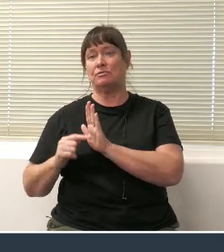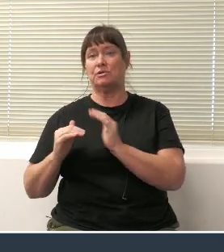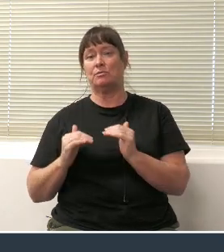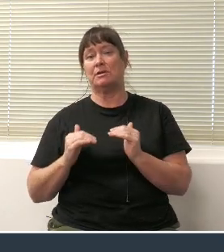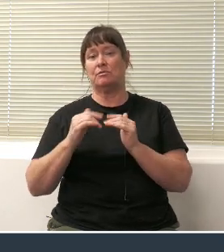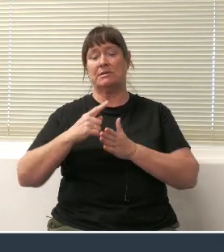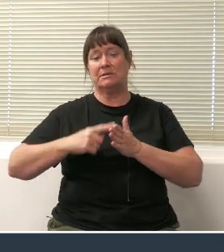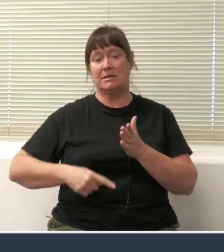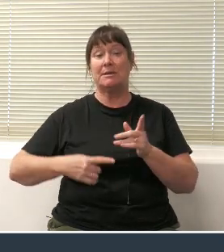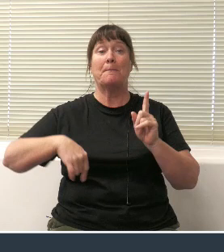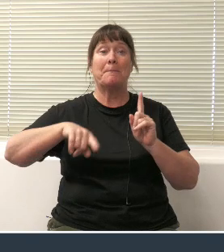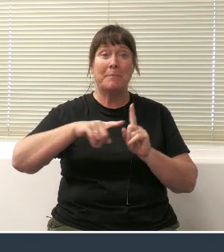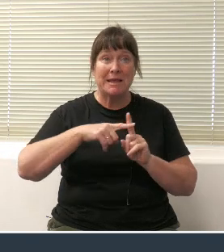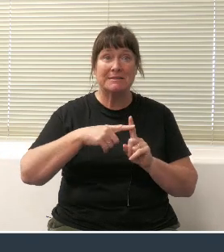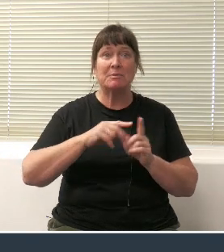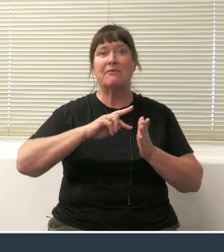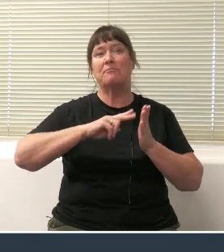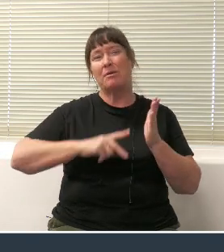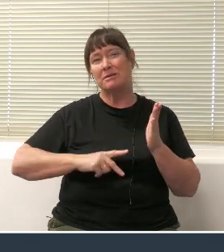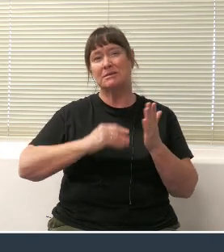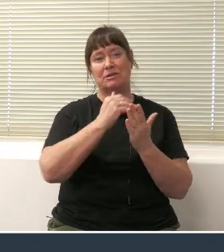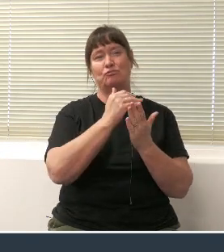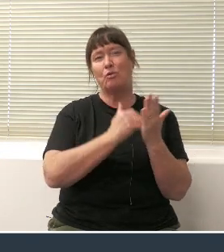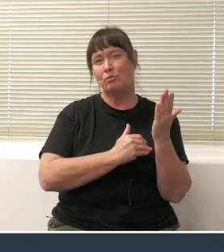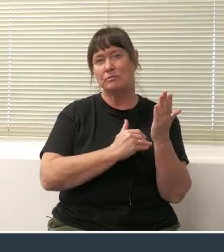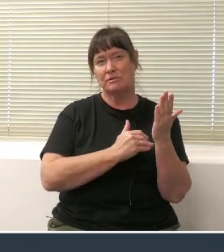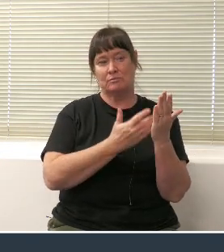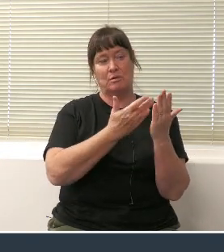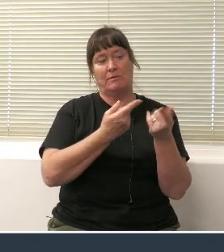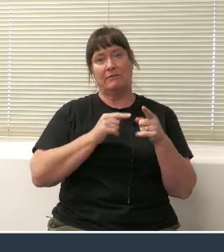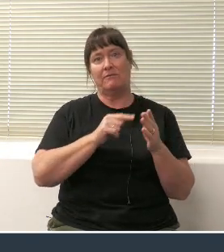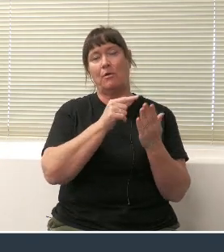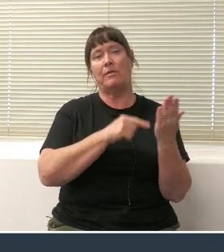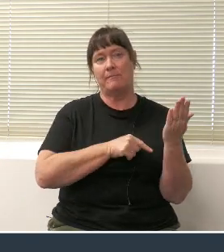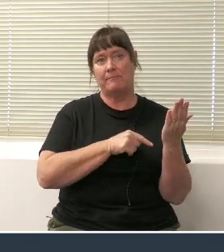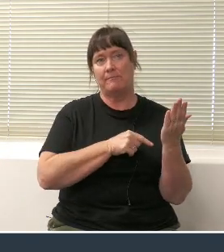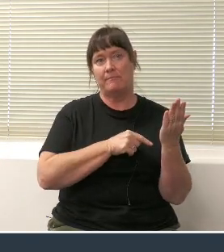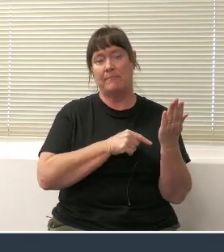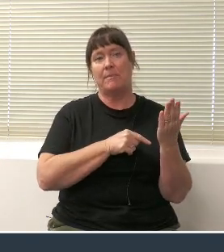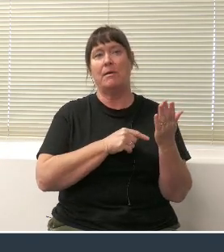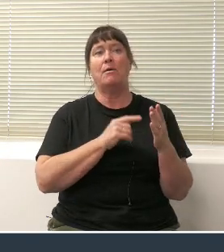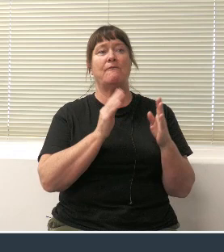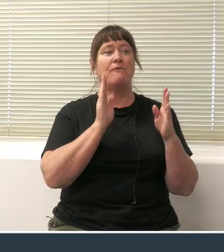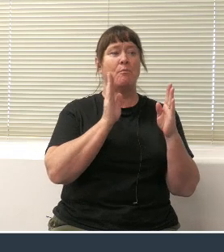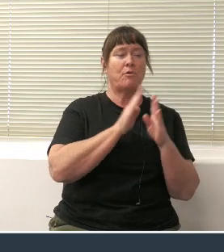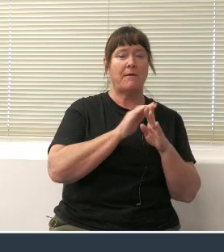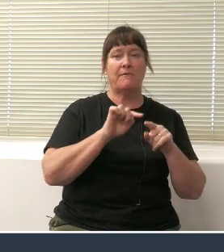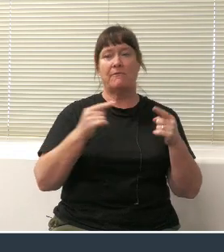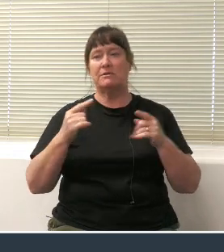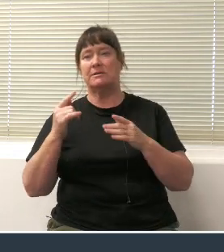also governed by the revenue and financing policy targets that we have set for the private versus public